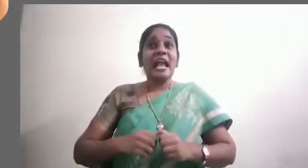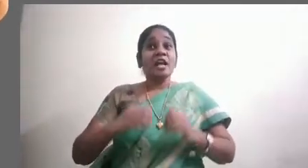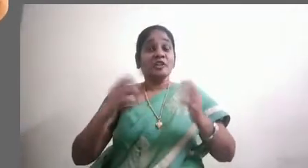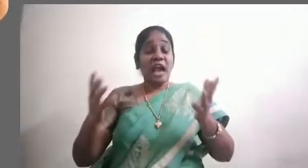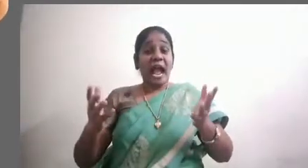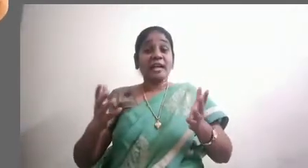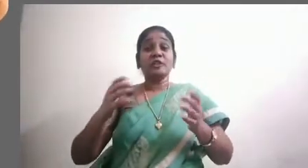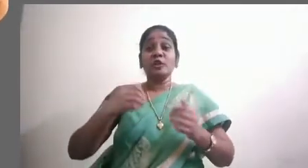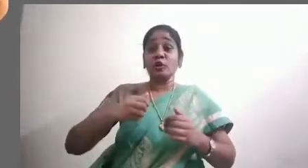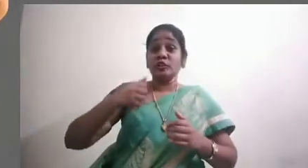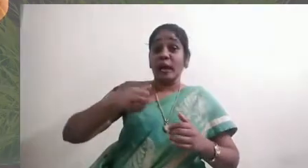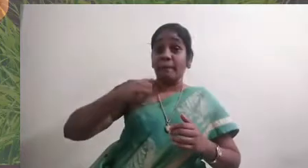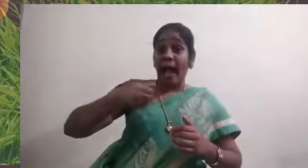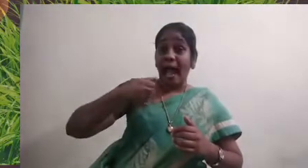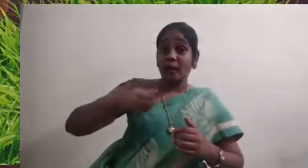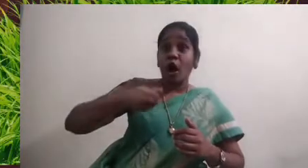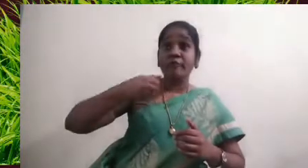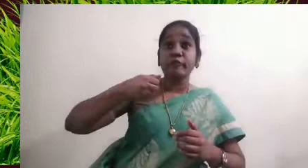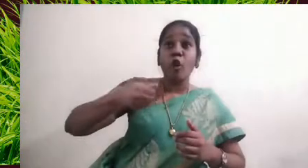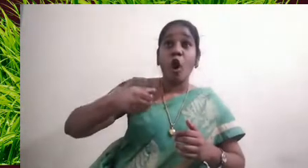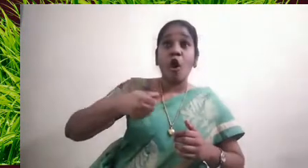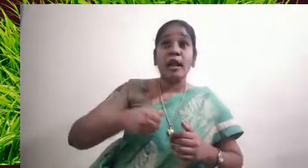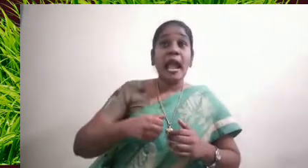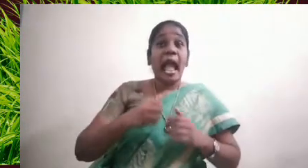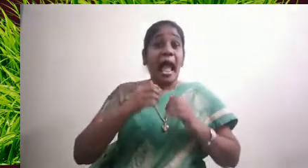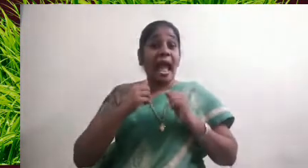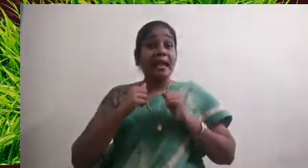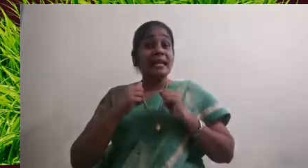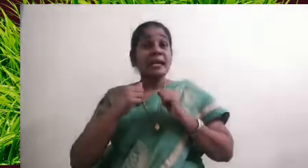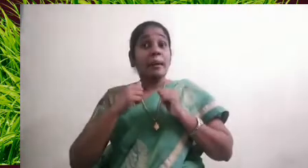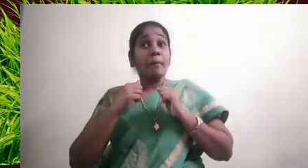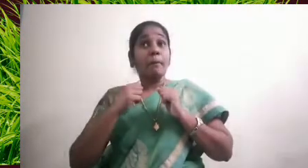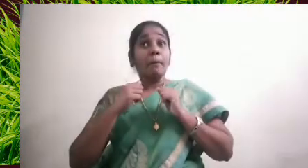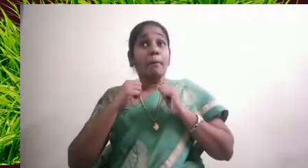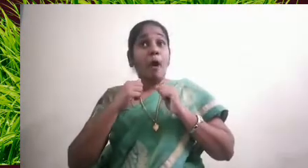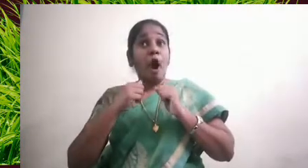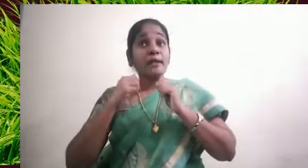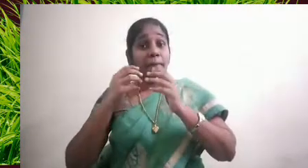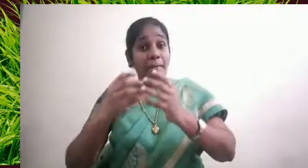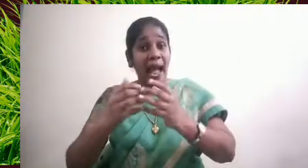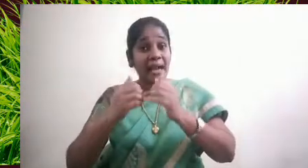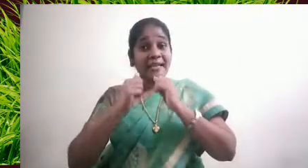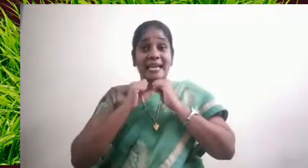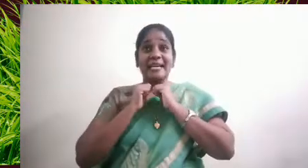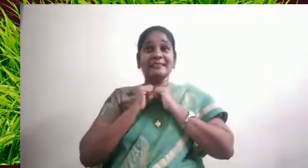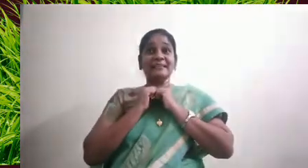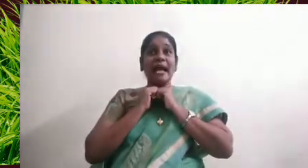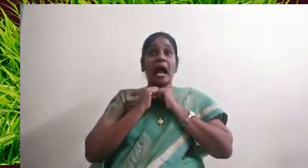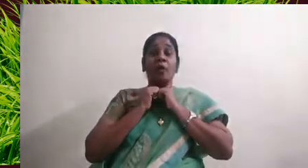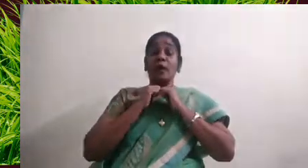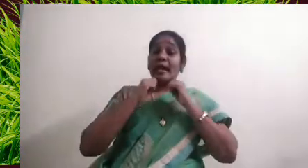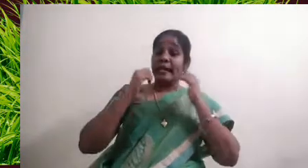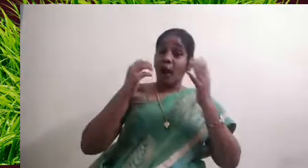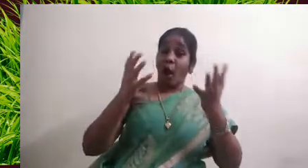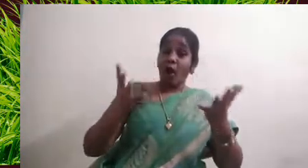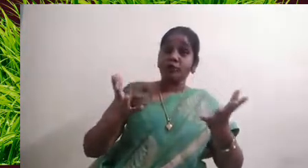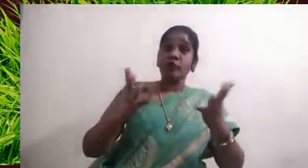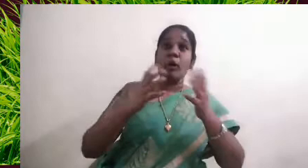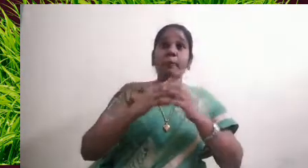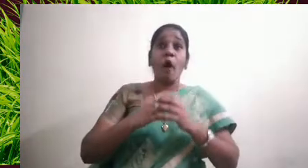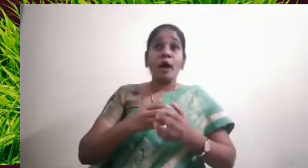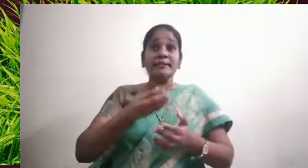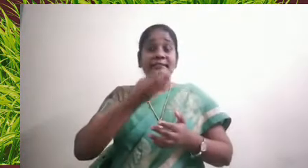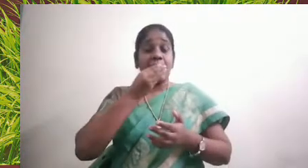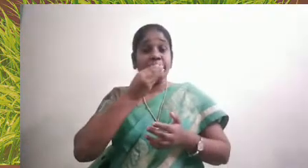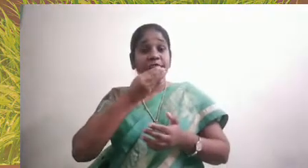run." Jack took the bag of gold and bought back his cow. He